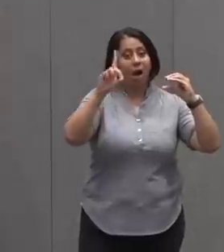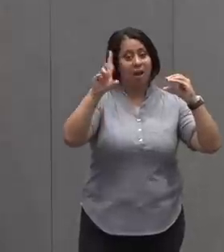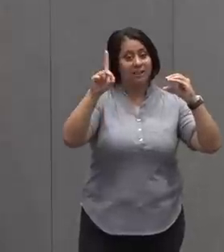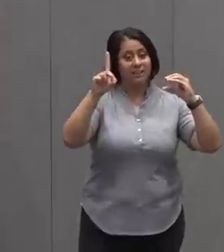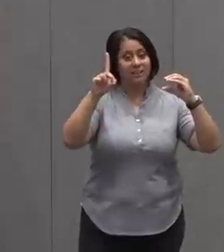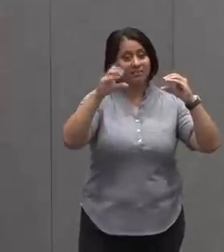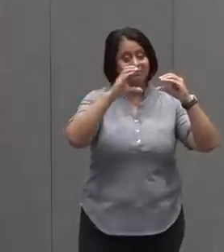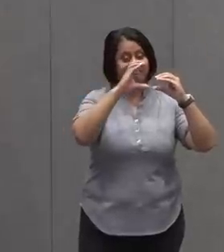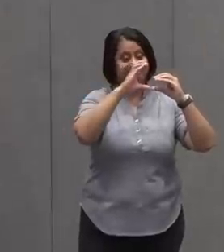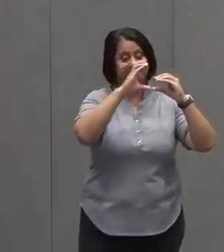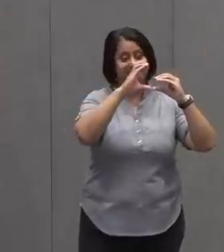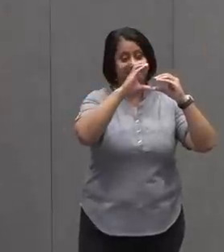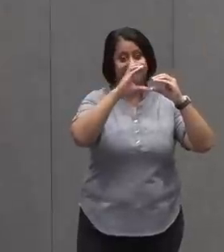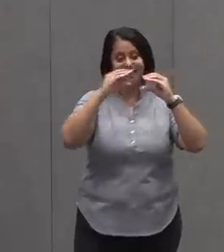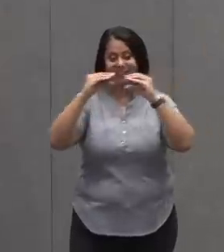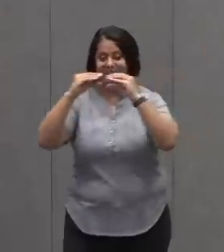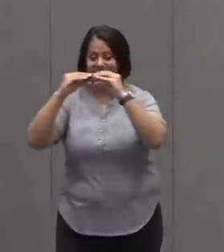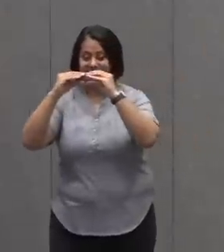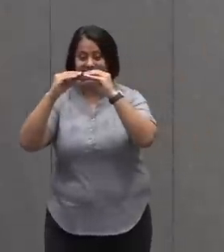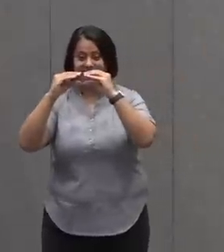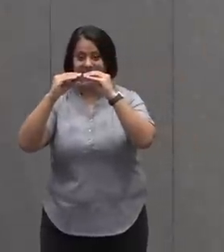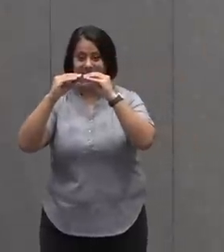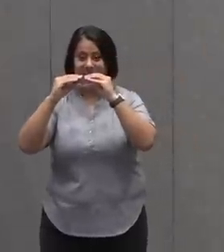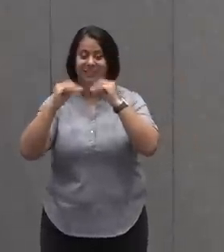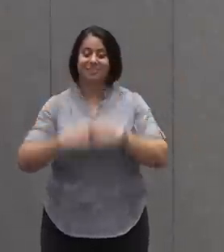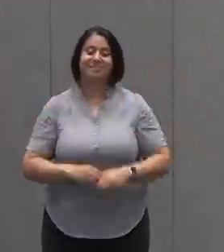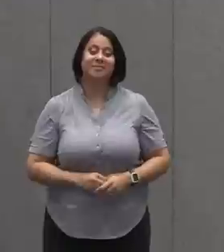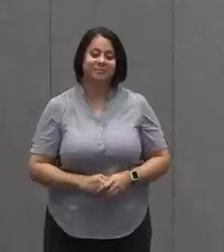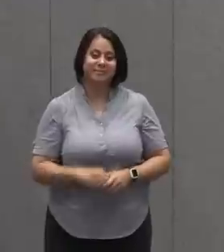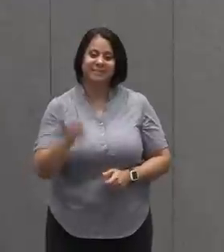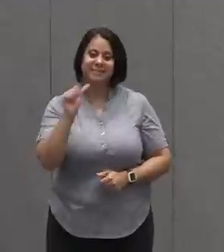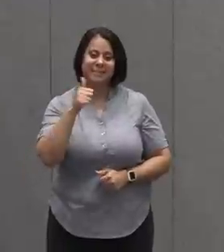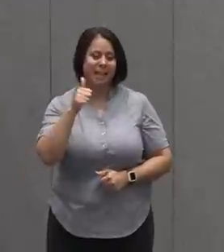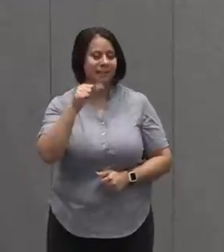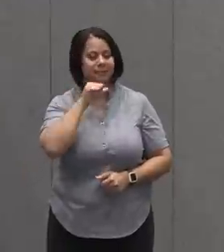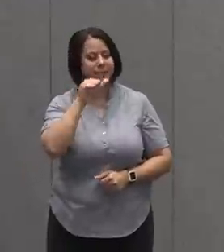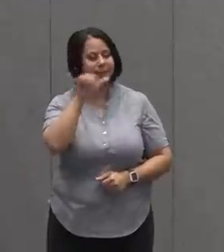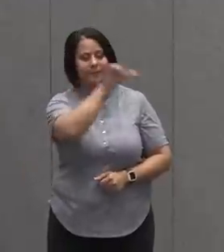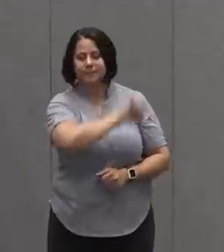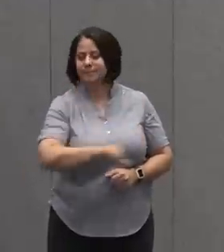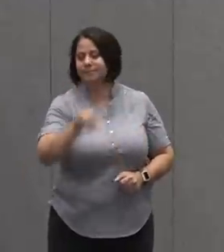belong. Wow. Now I don't know which one to say.